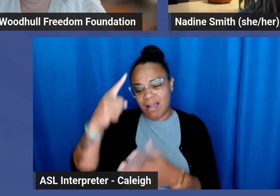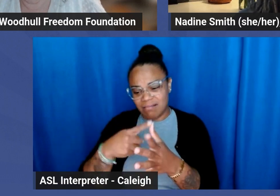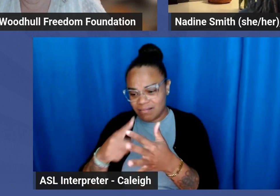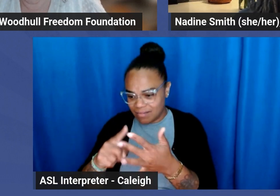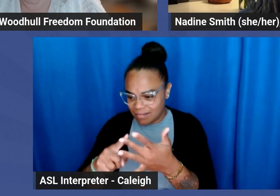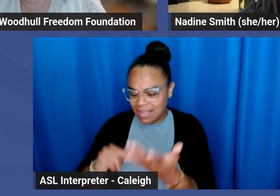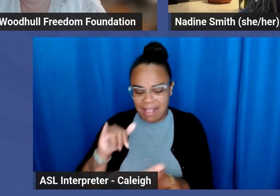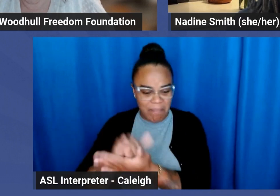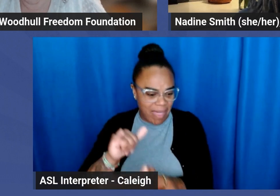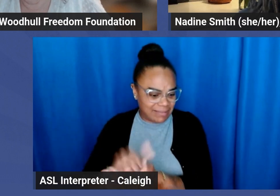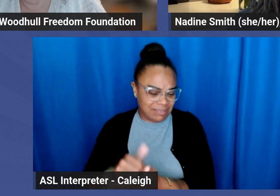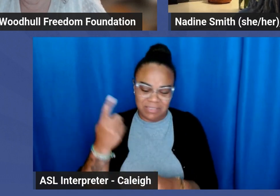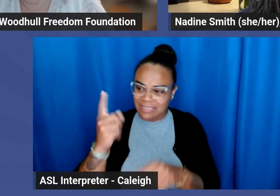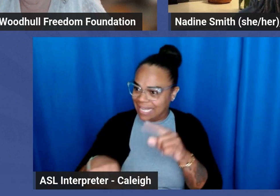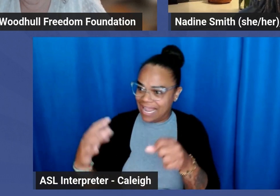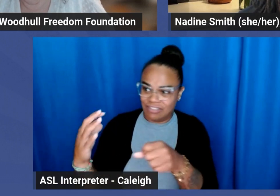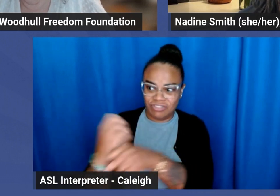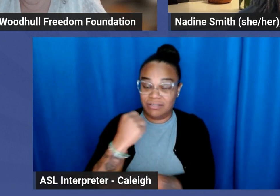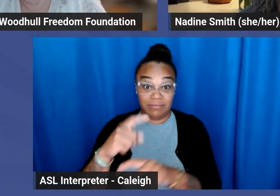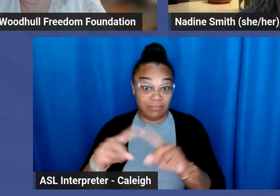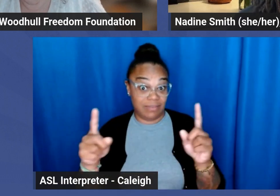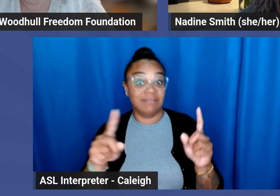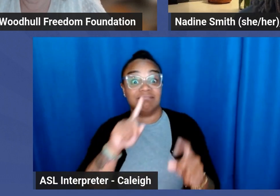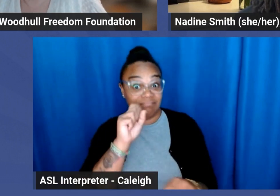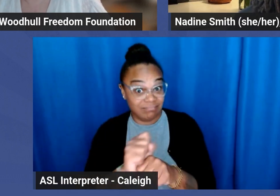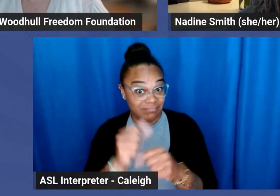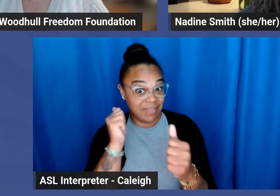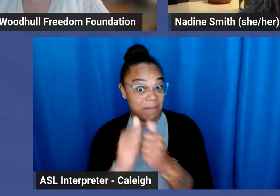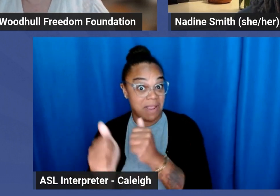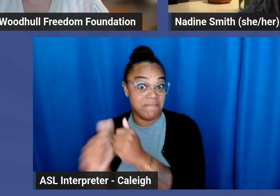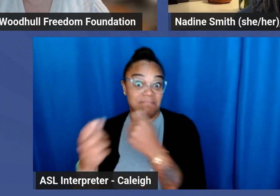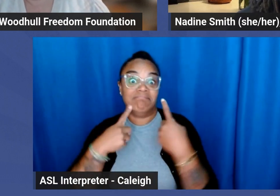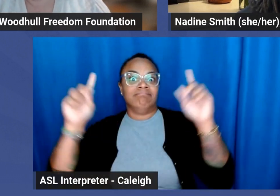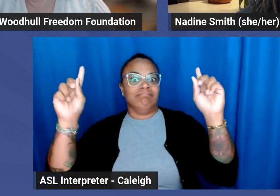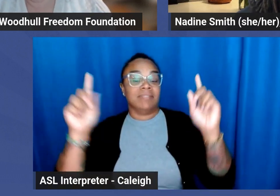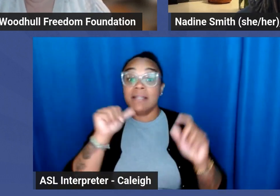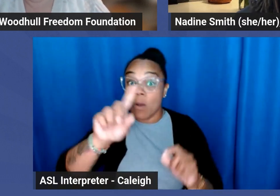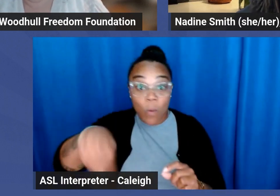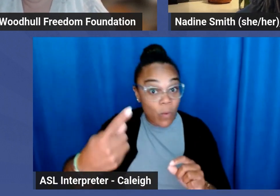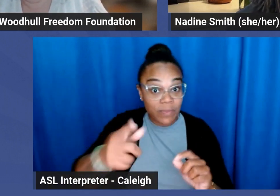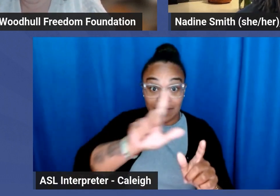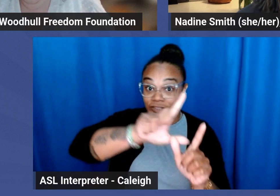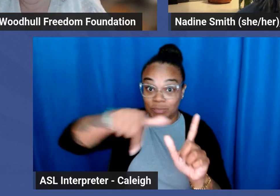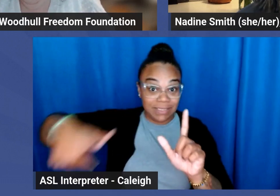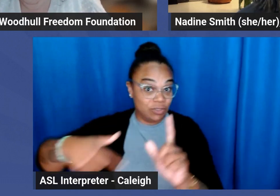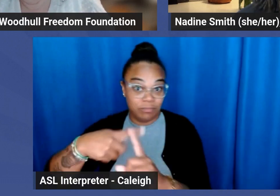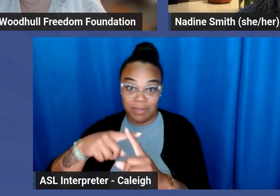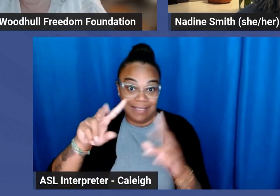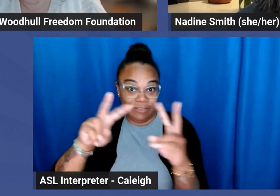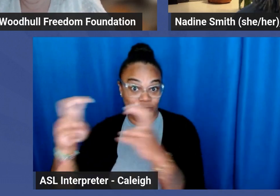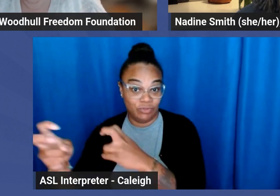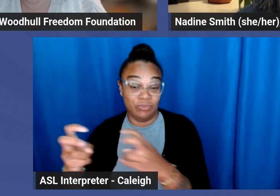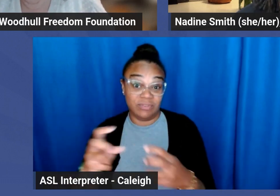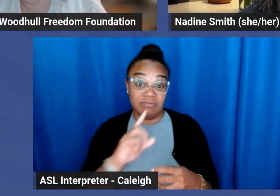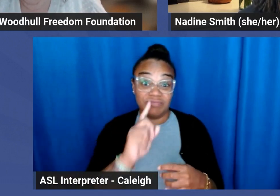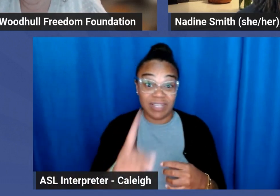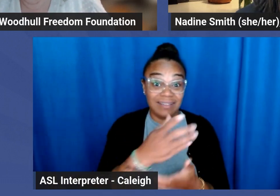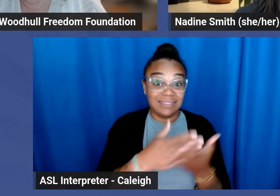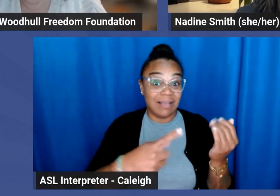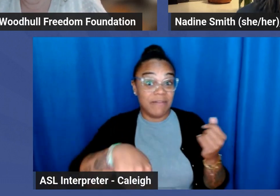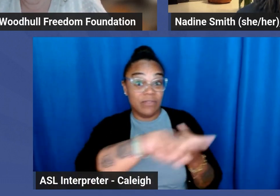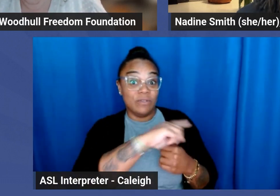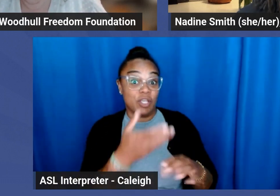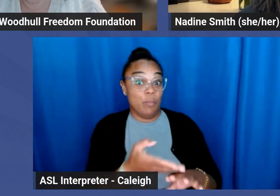reach are within reach. And that's not just on LGBTQ issues. In some ways, it was the oligarchs of the